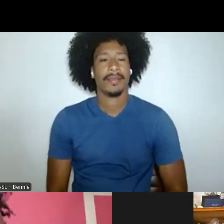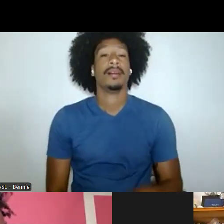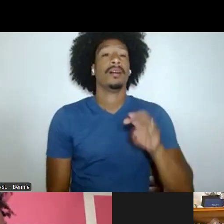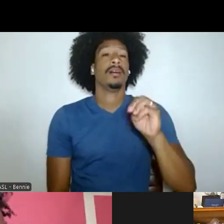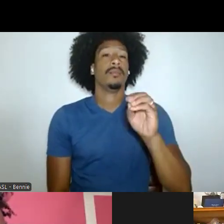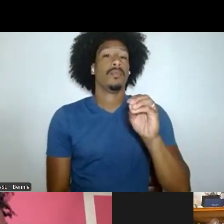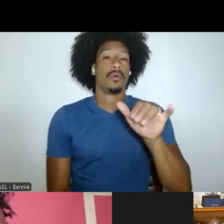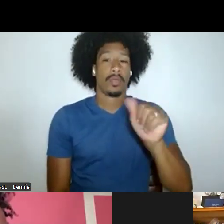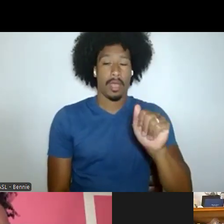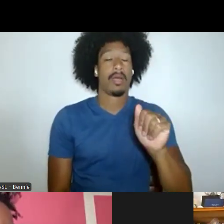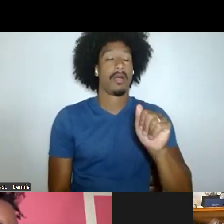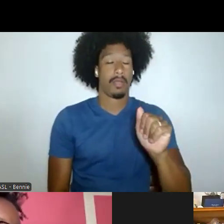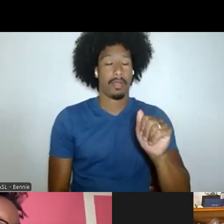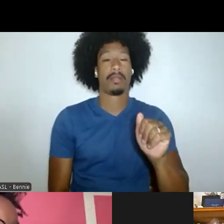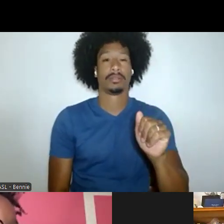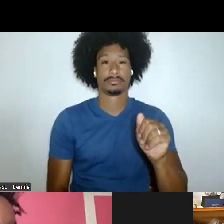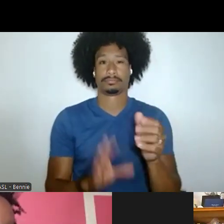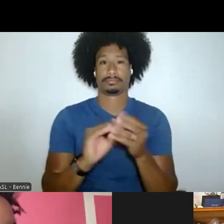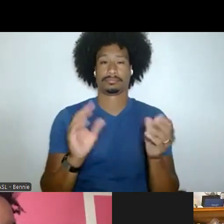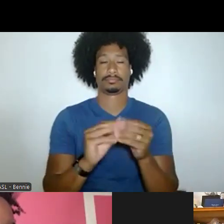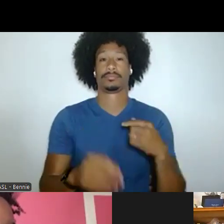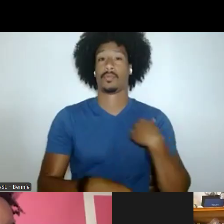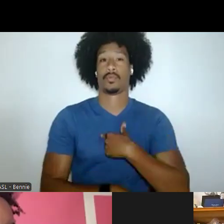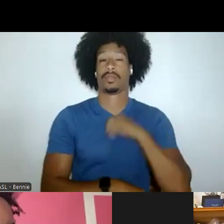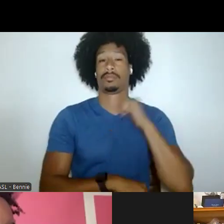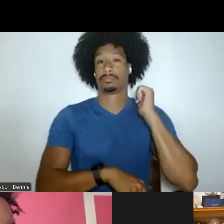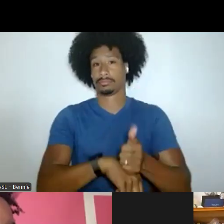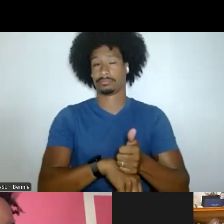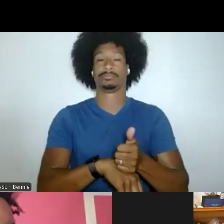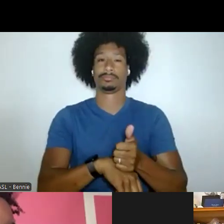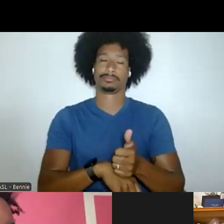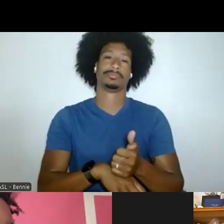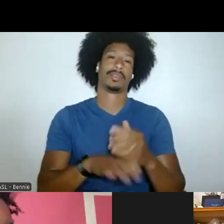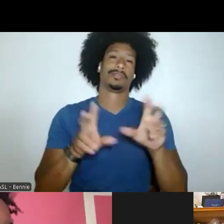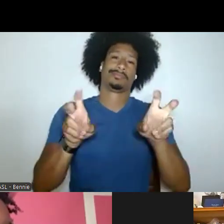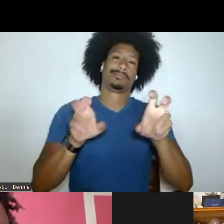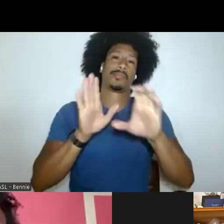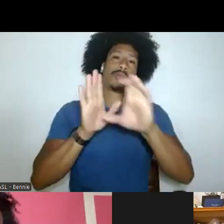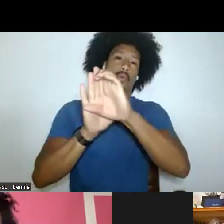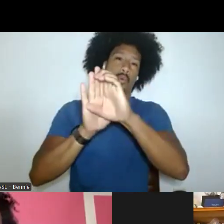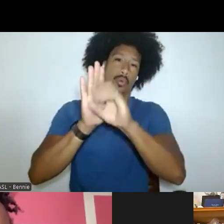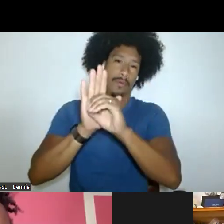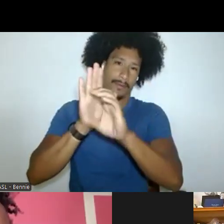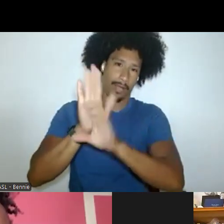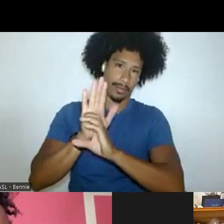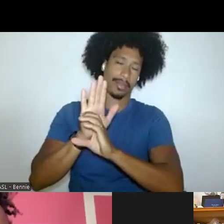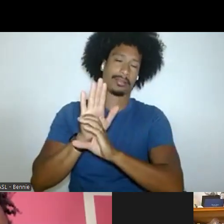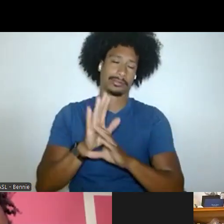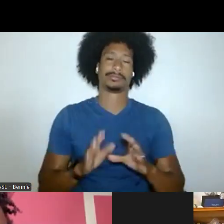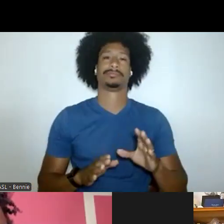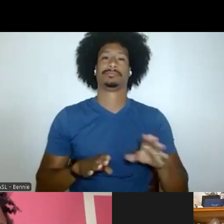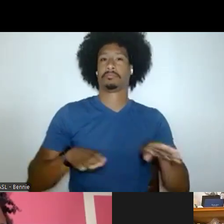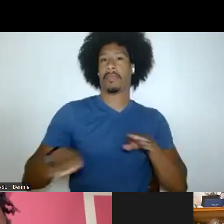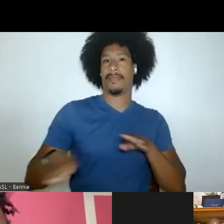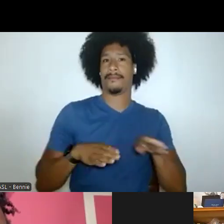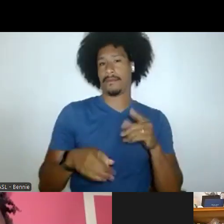a code of conduct as a way to talk through some of the issues